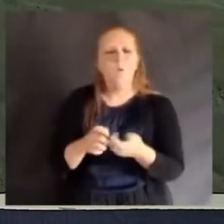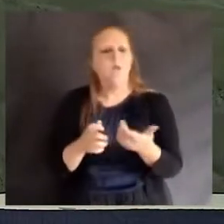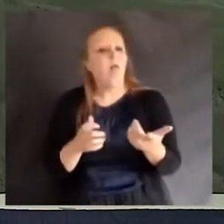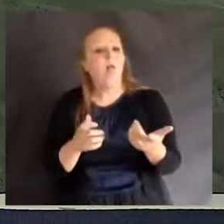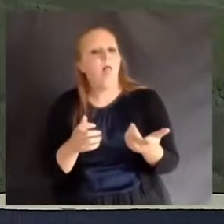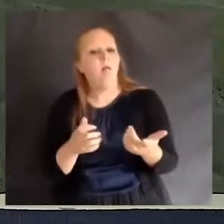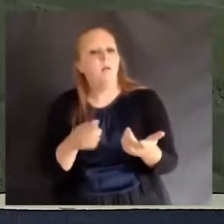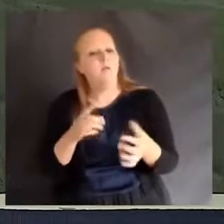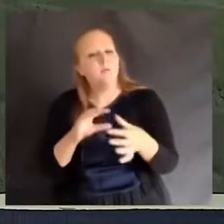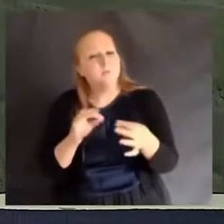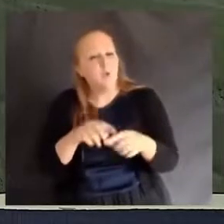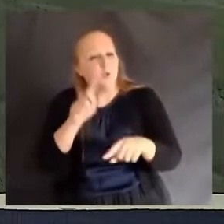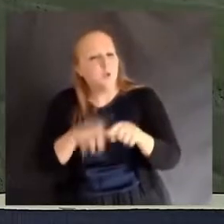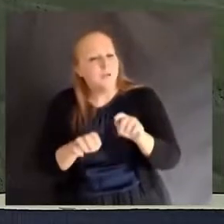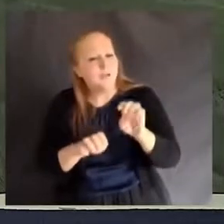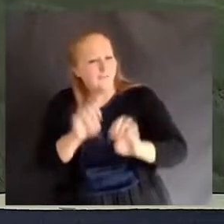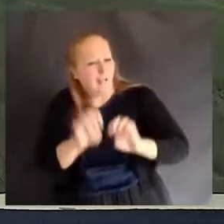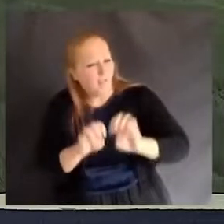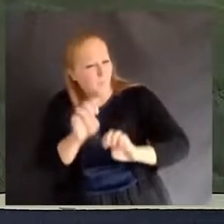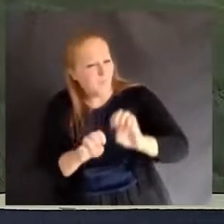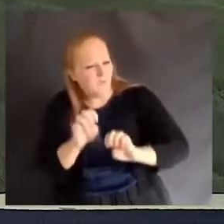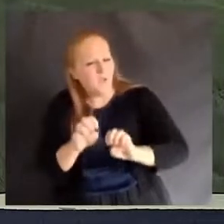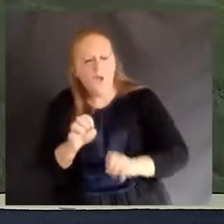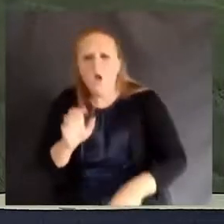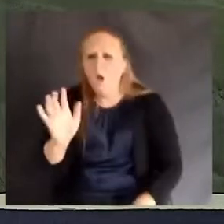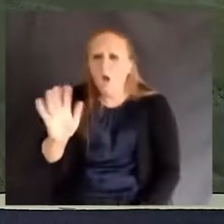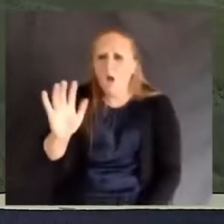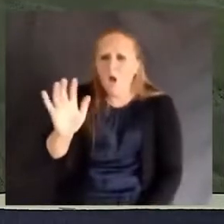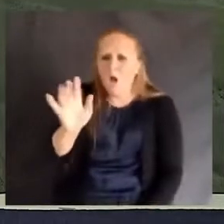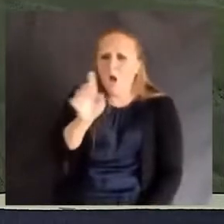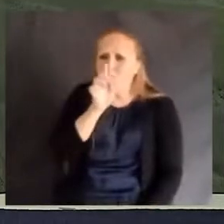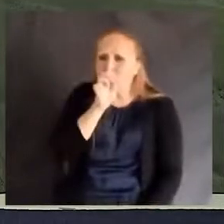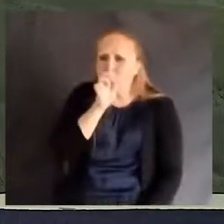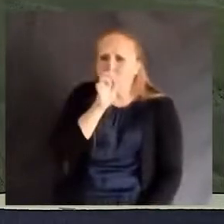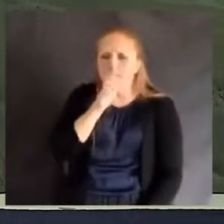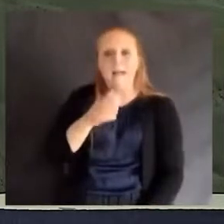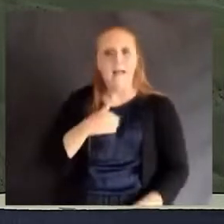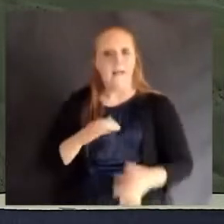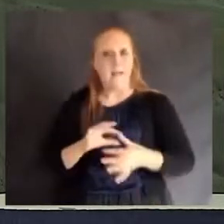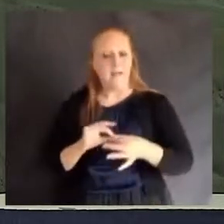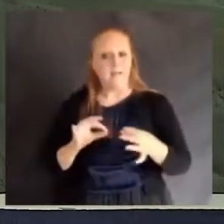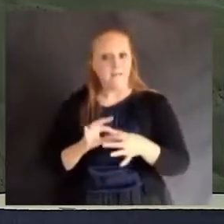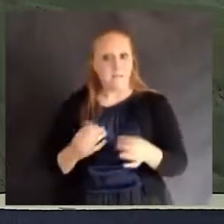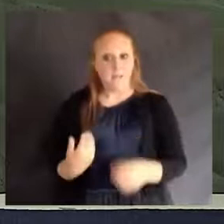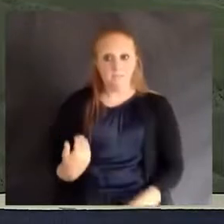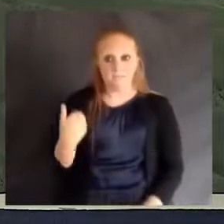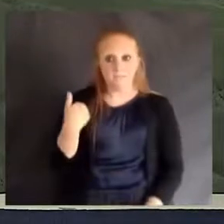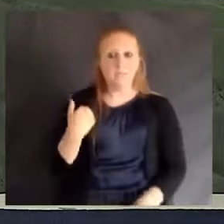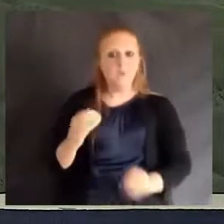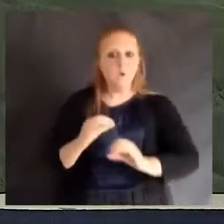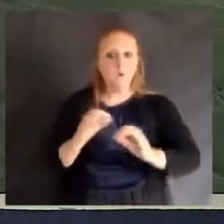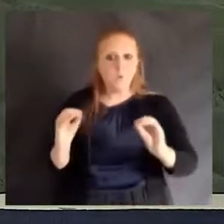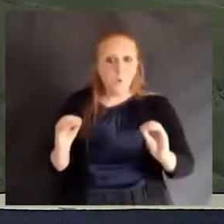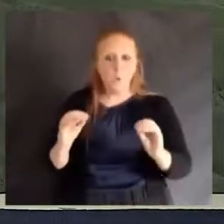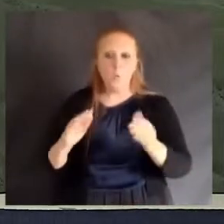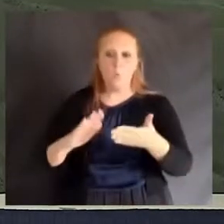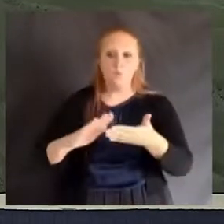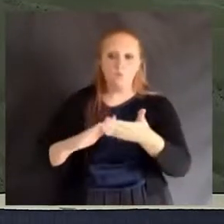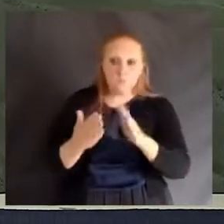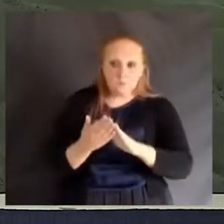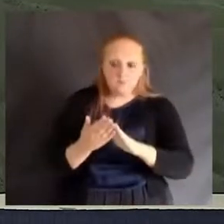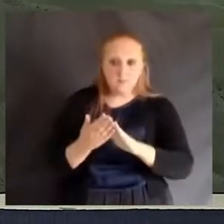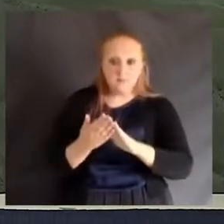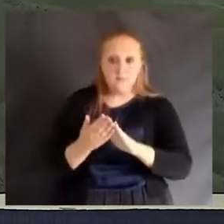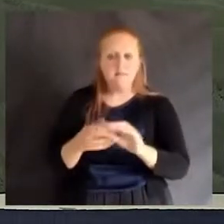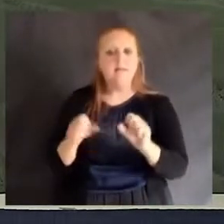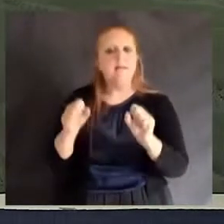couldn't evaluate it. No, I said no locality has the legal authority